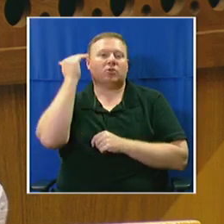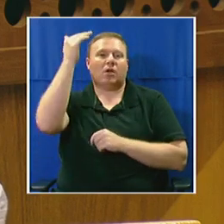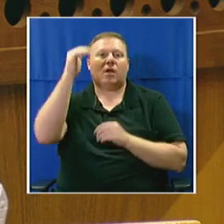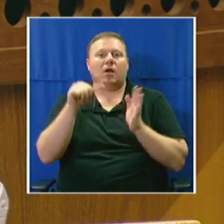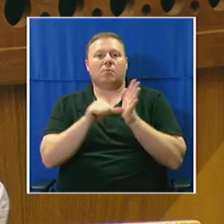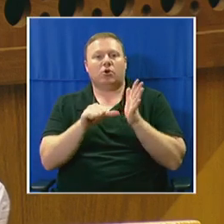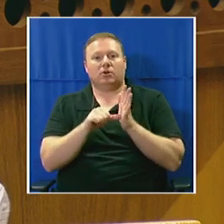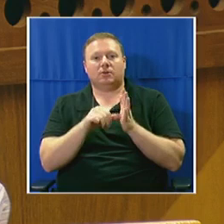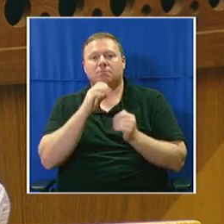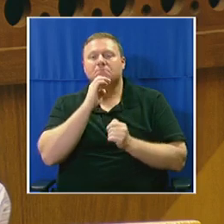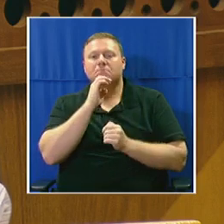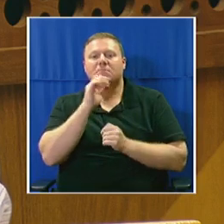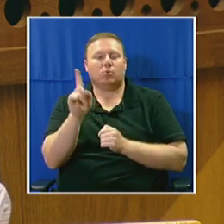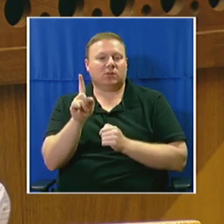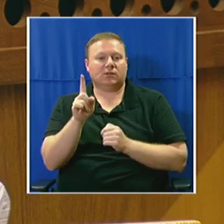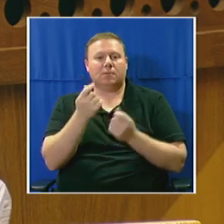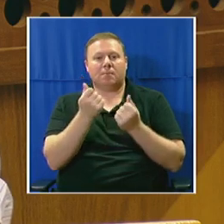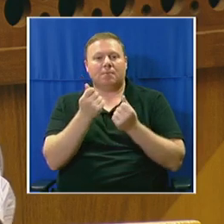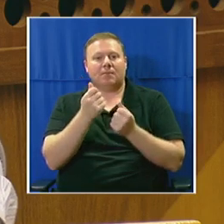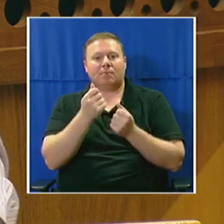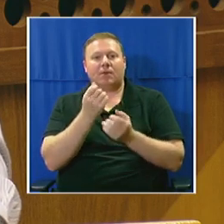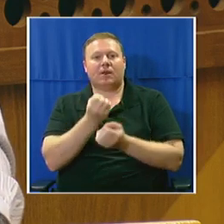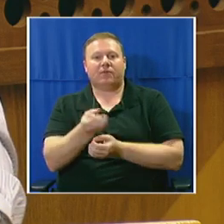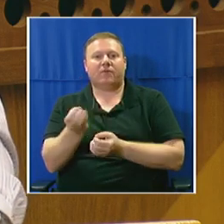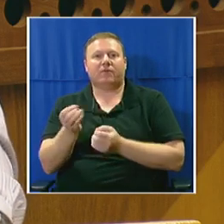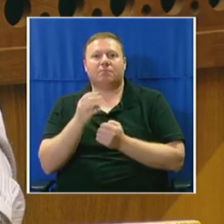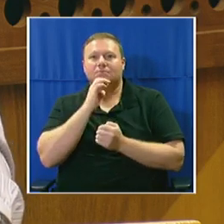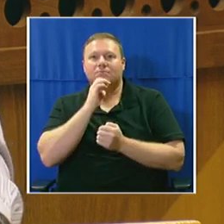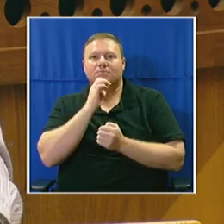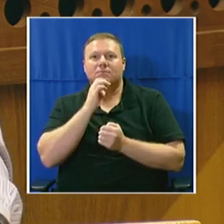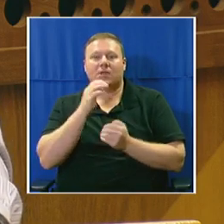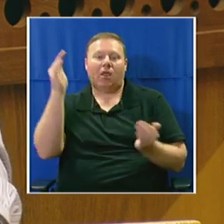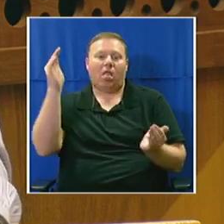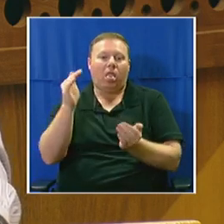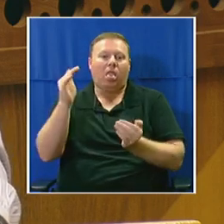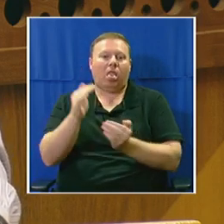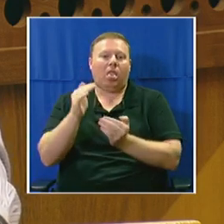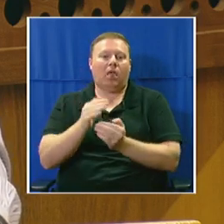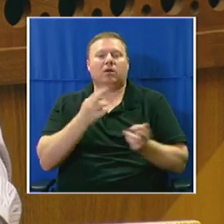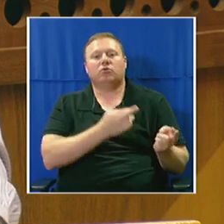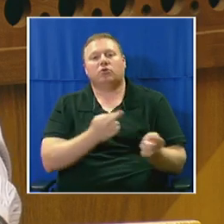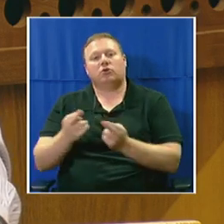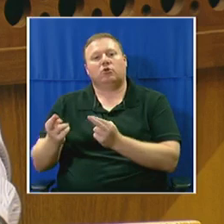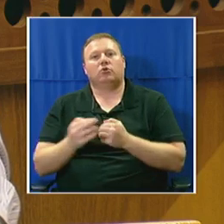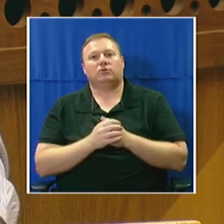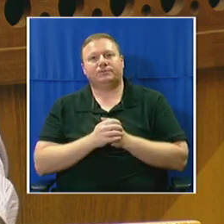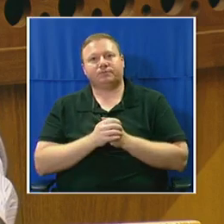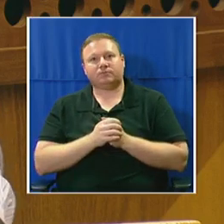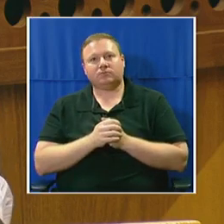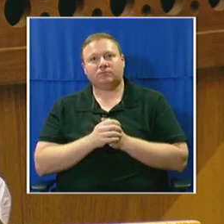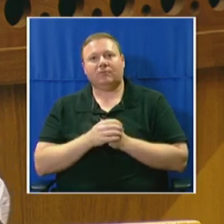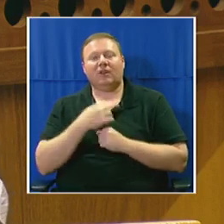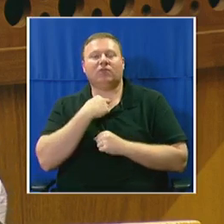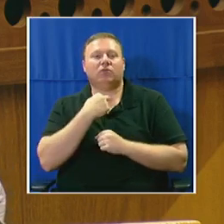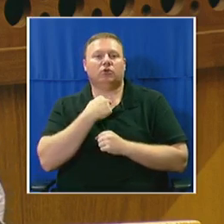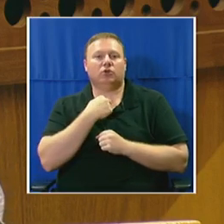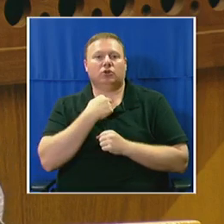6% annually with no sign of recovery the government has shown the Defense Force in compliance with Section 200 of the